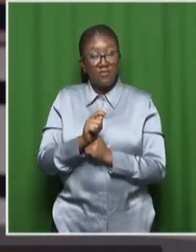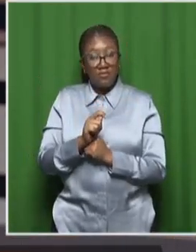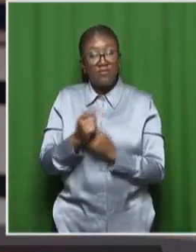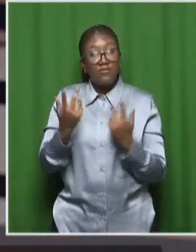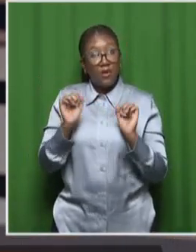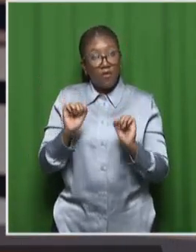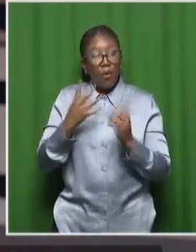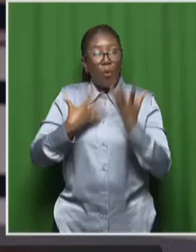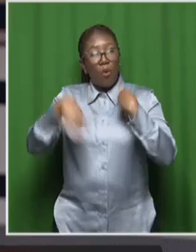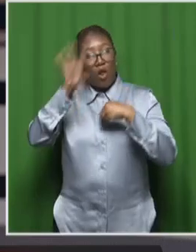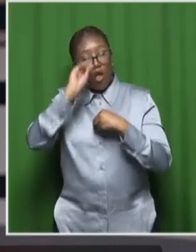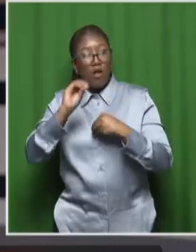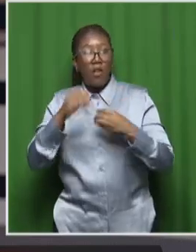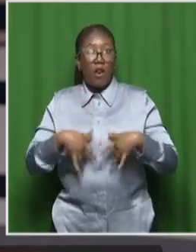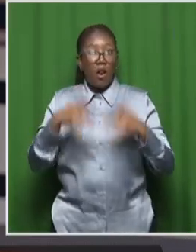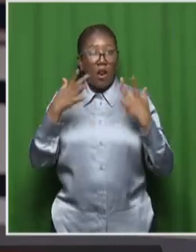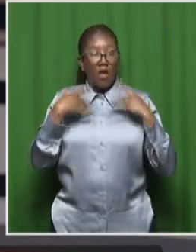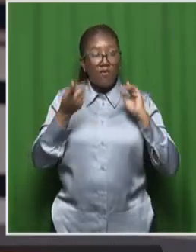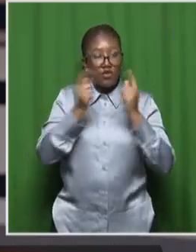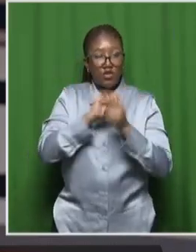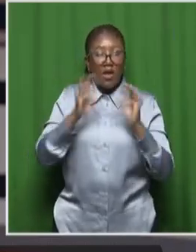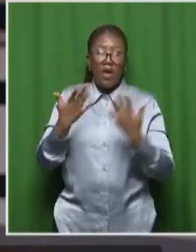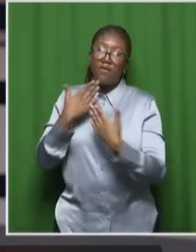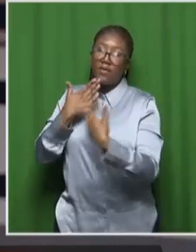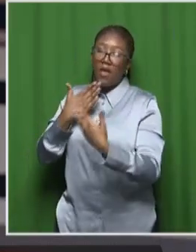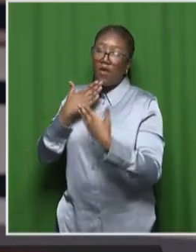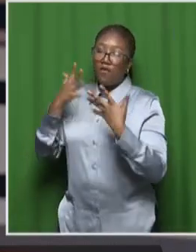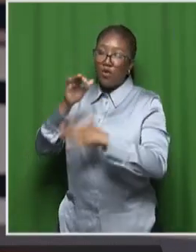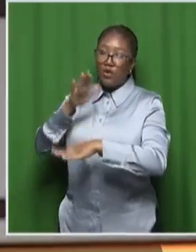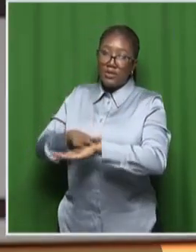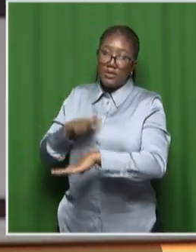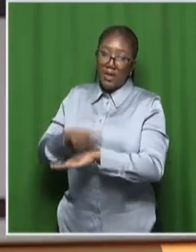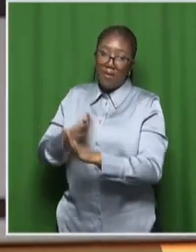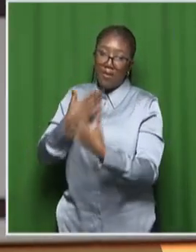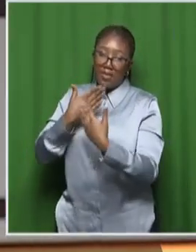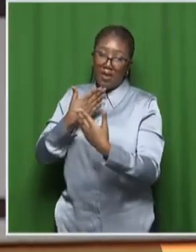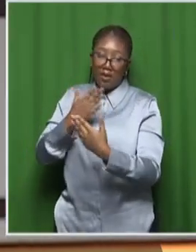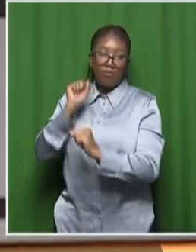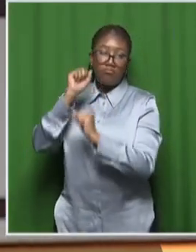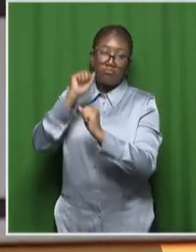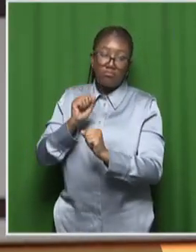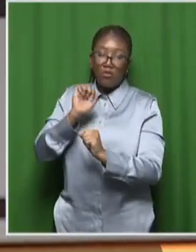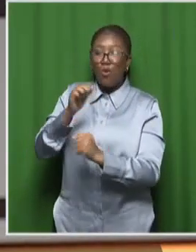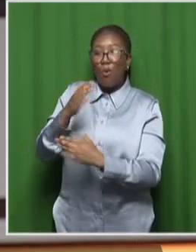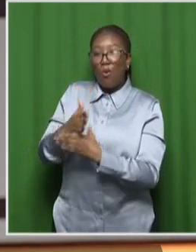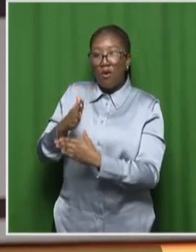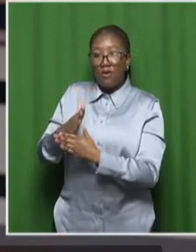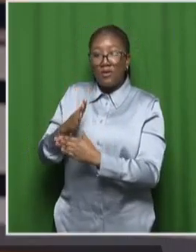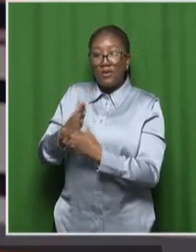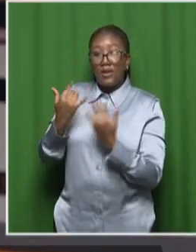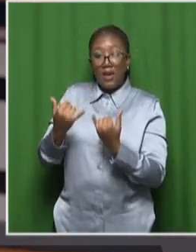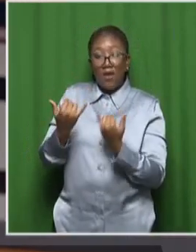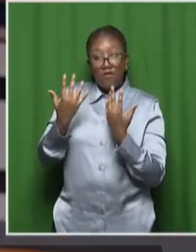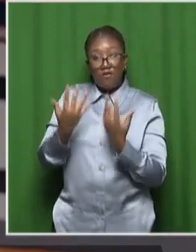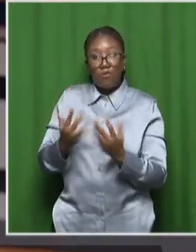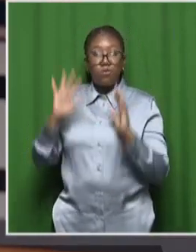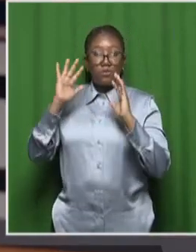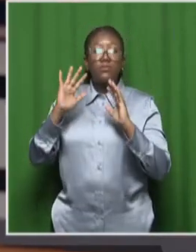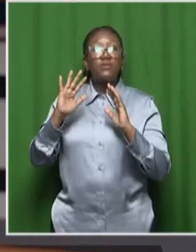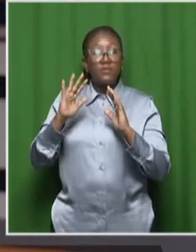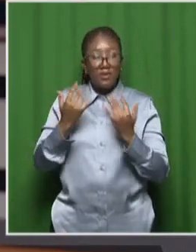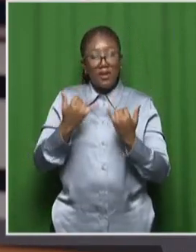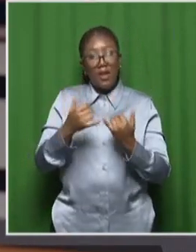learning the lessons, and we can carry that forward. Now, thank you for your time at this hour. Thank you for joining much. us, for sharing your work. And we're going to leave that conversation there, Born